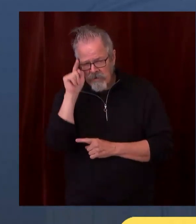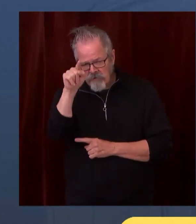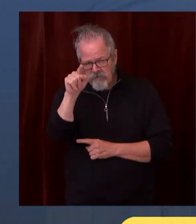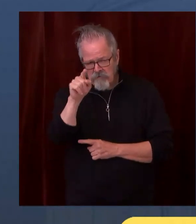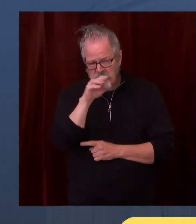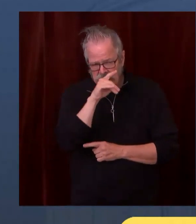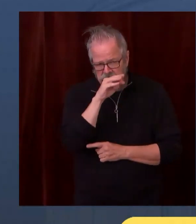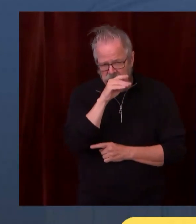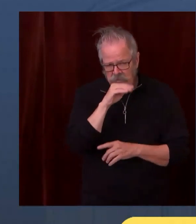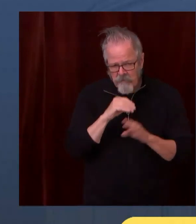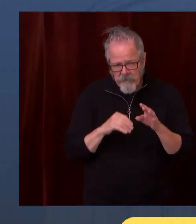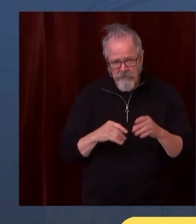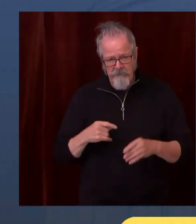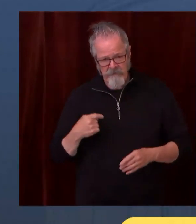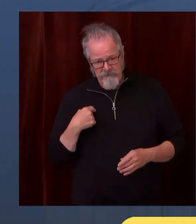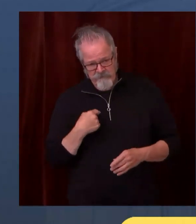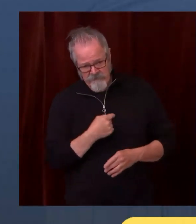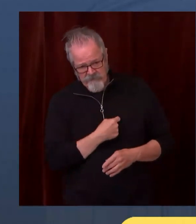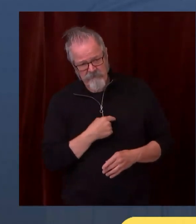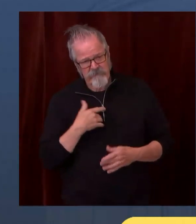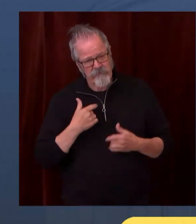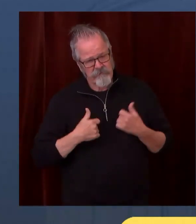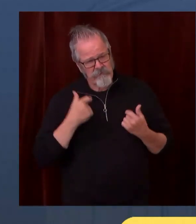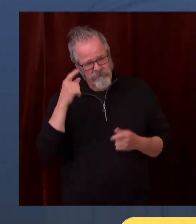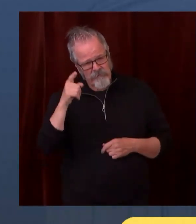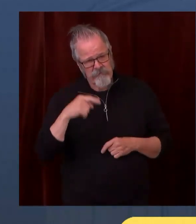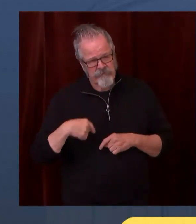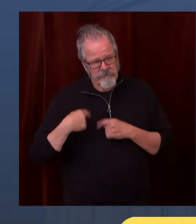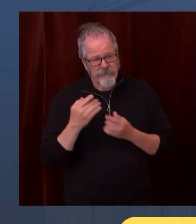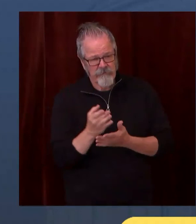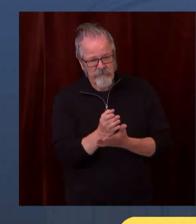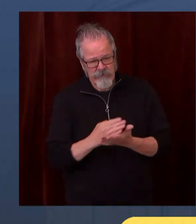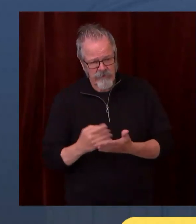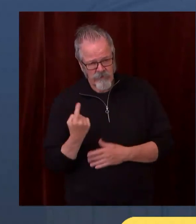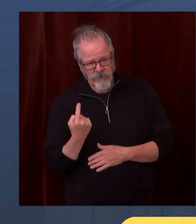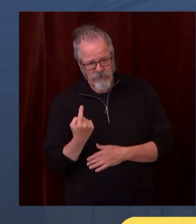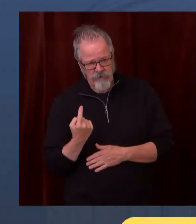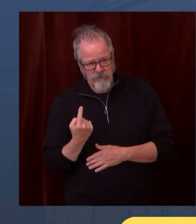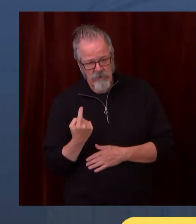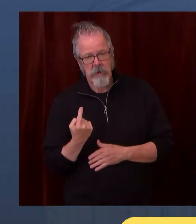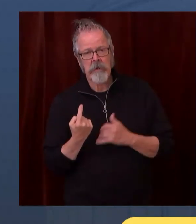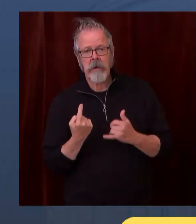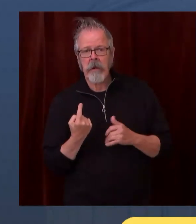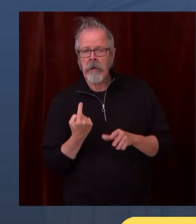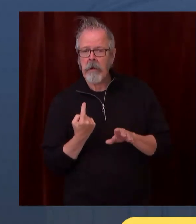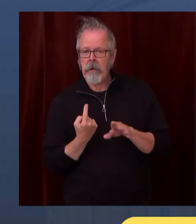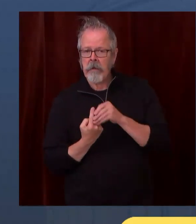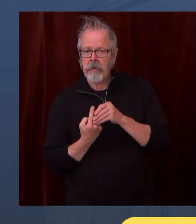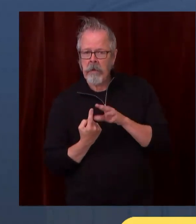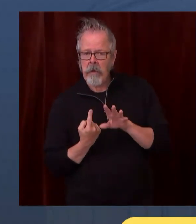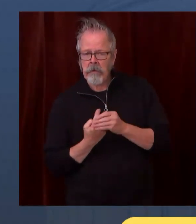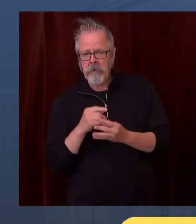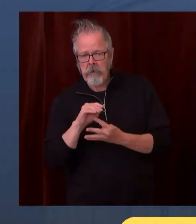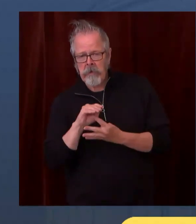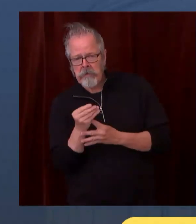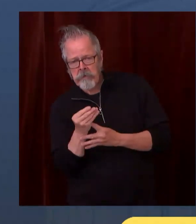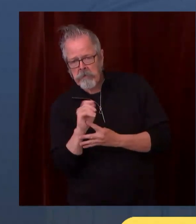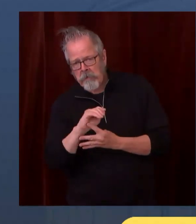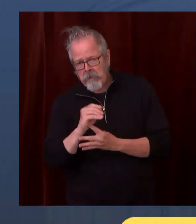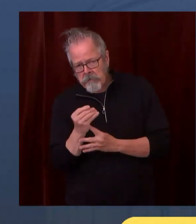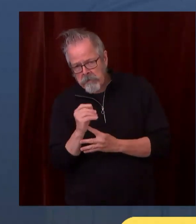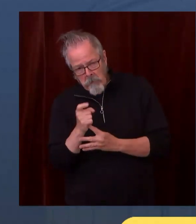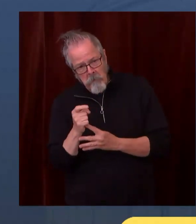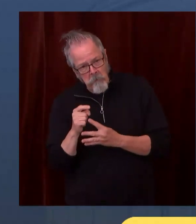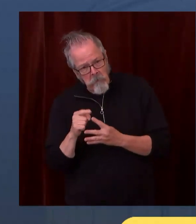approved some opening, some other things. Would you expect that to continue if the numbers keep dropping? Well, if I just